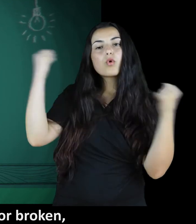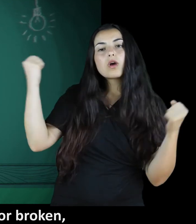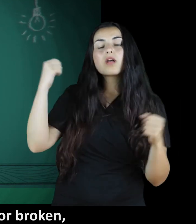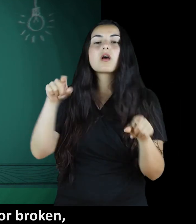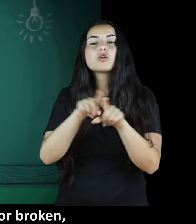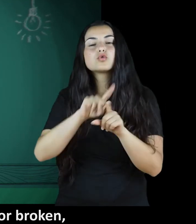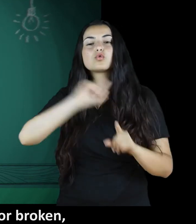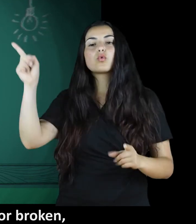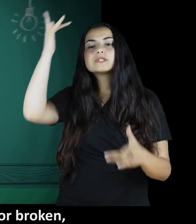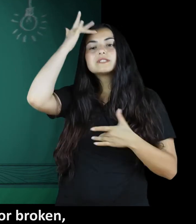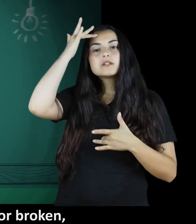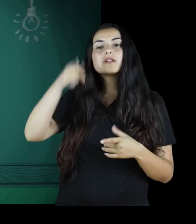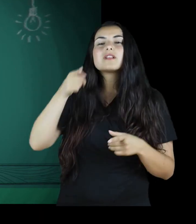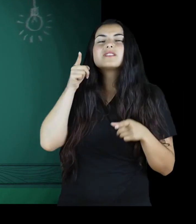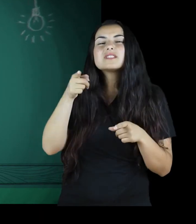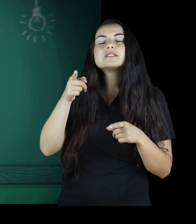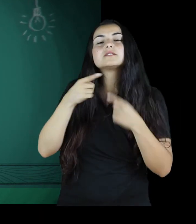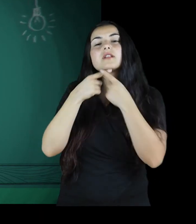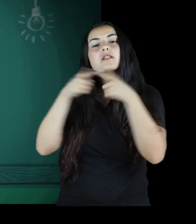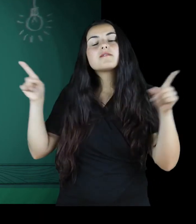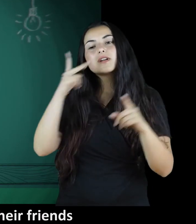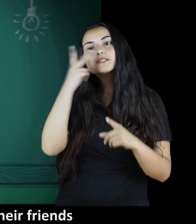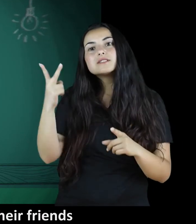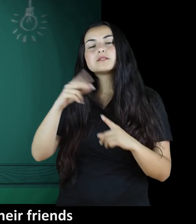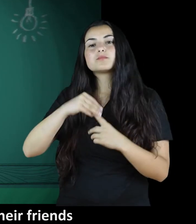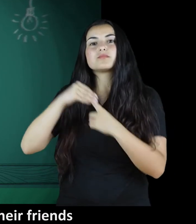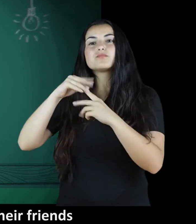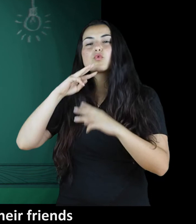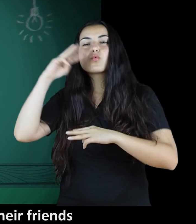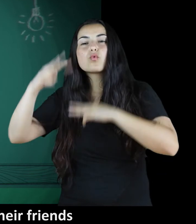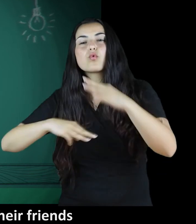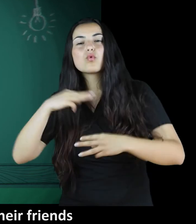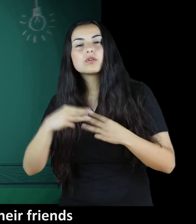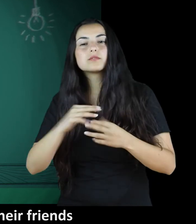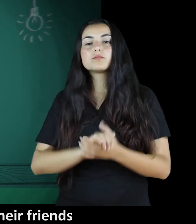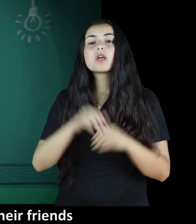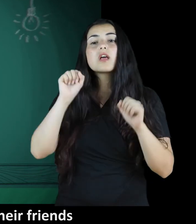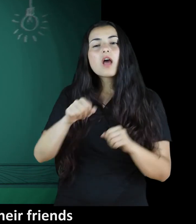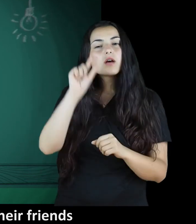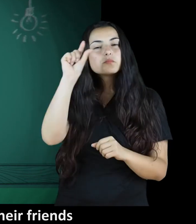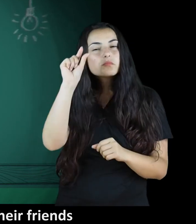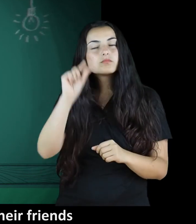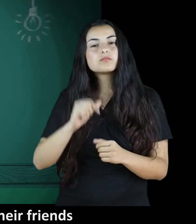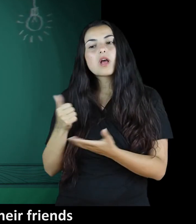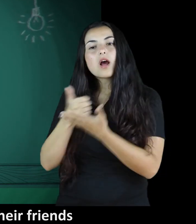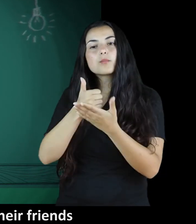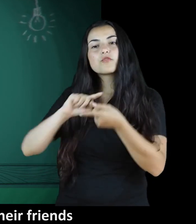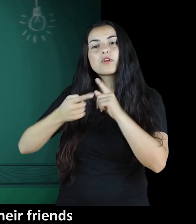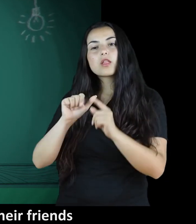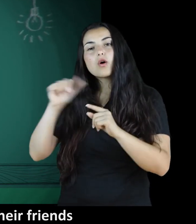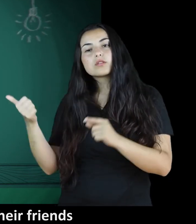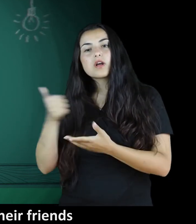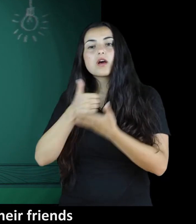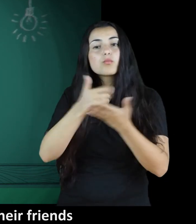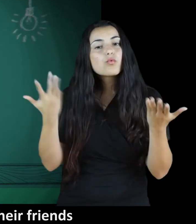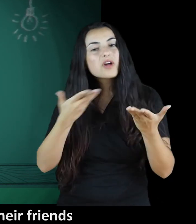a unique view of the world. And with a little support from their friends, they might just be able to